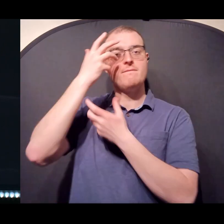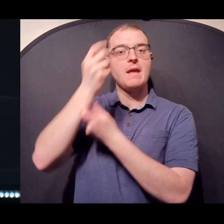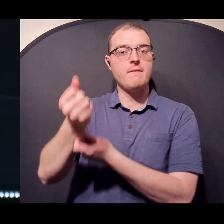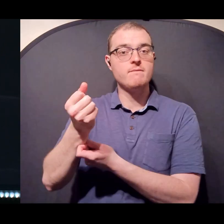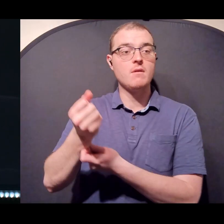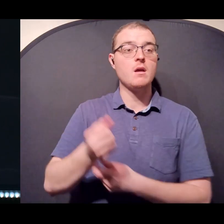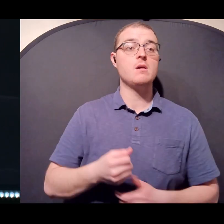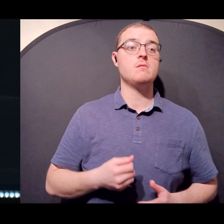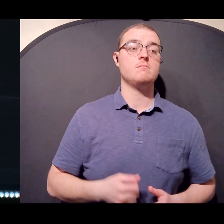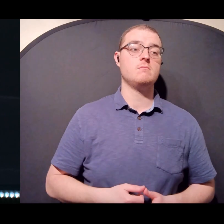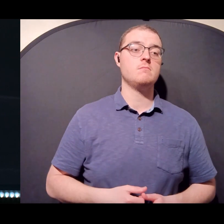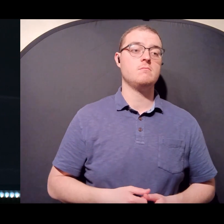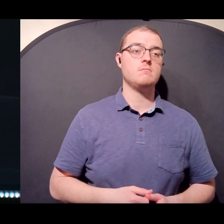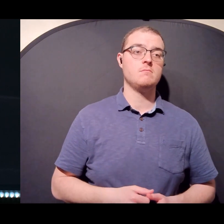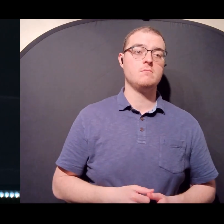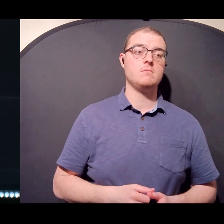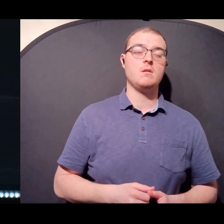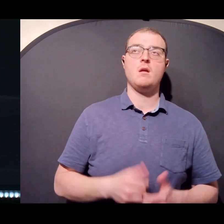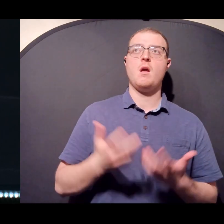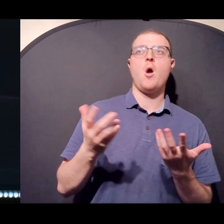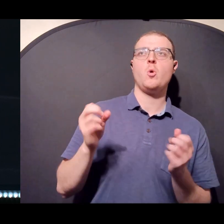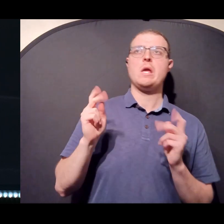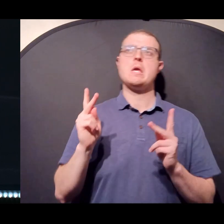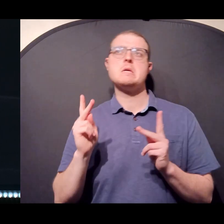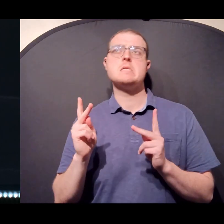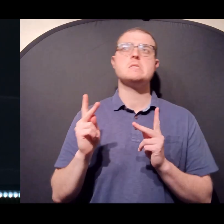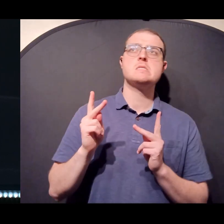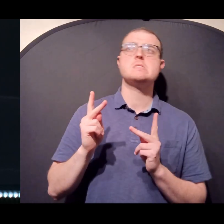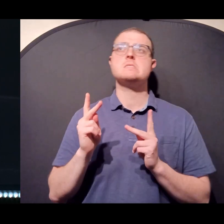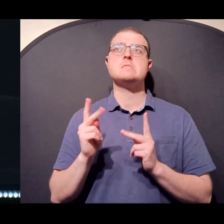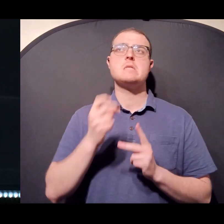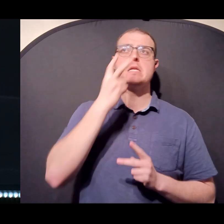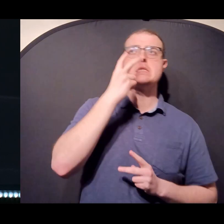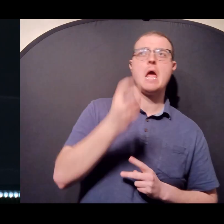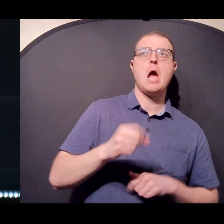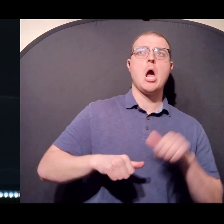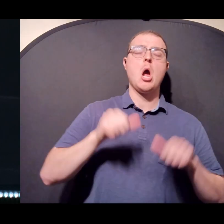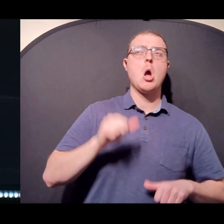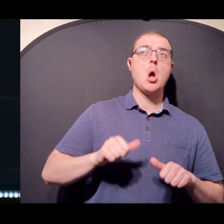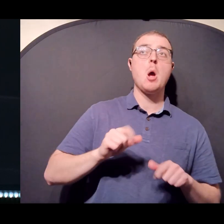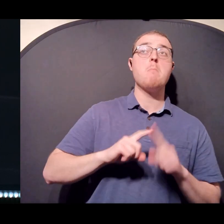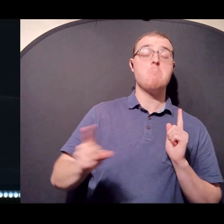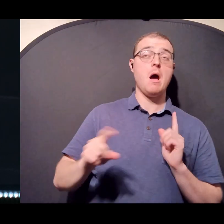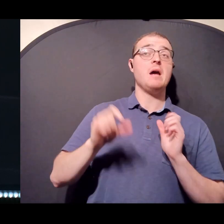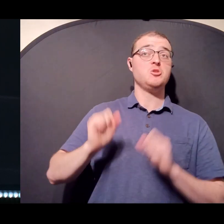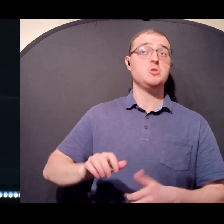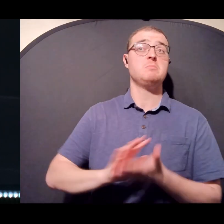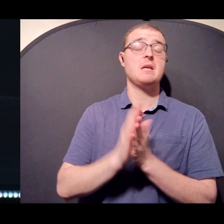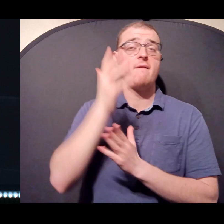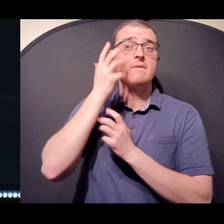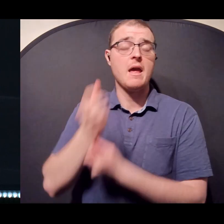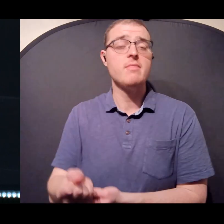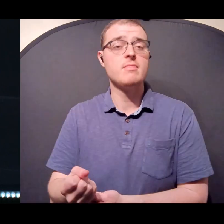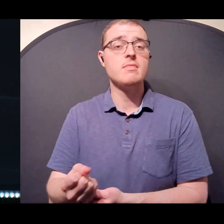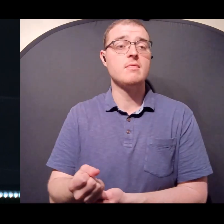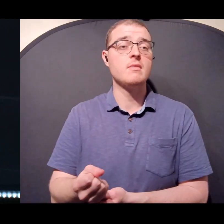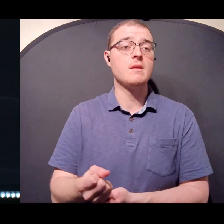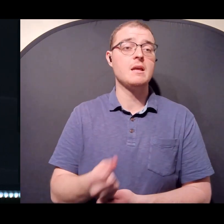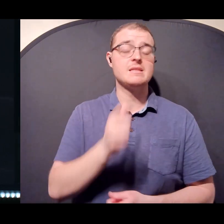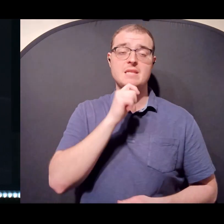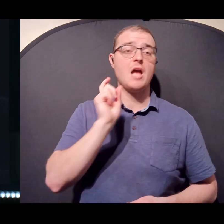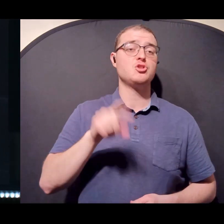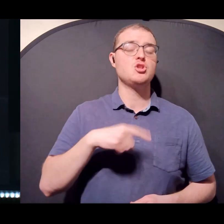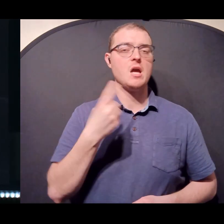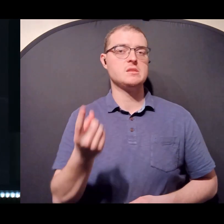know, how many ever doubt sometimes? Oh, I don't know, God, how can it be? I don't know, God, how are you gonna do this? I'm confronted with who I am. Doubt isn't just